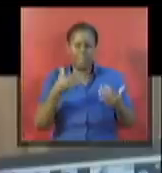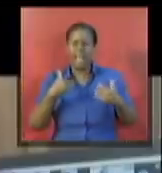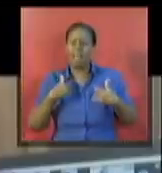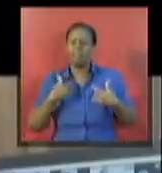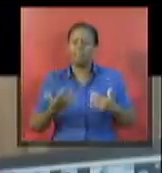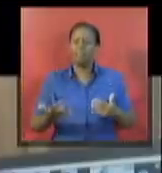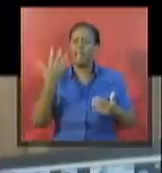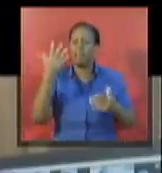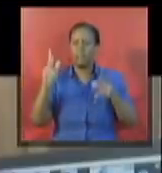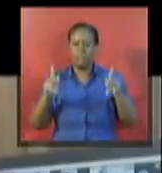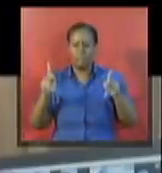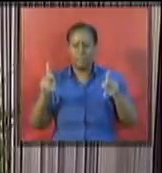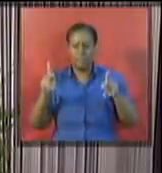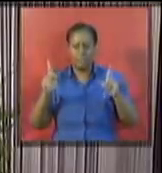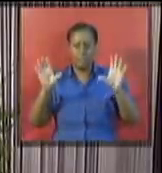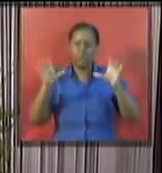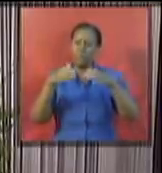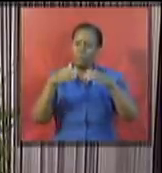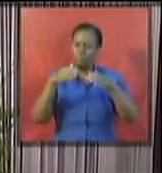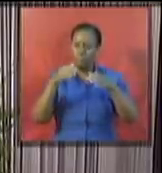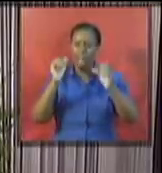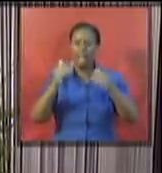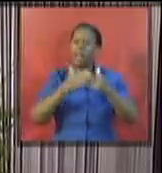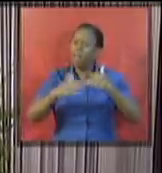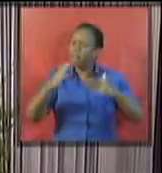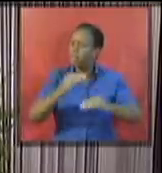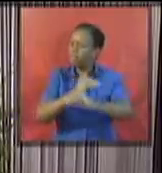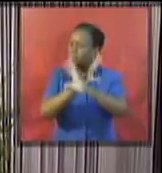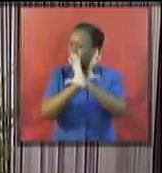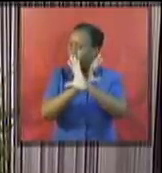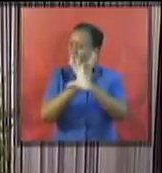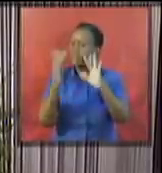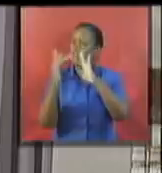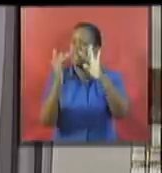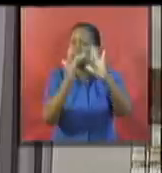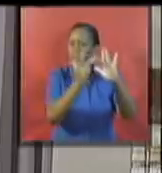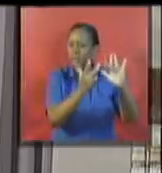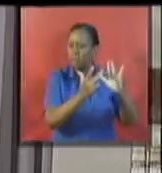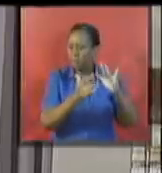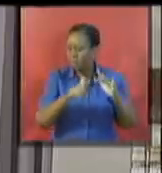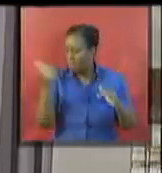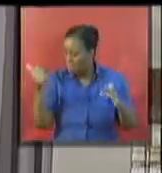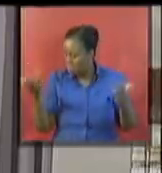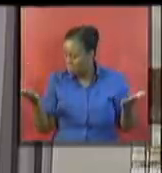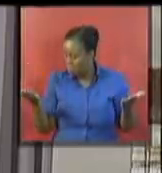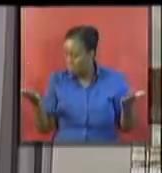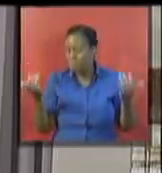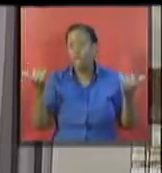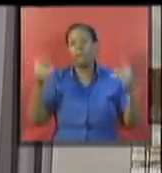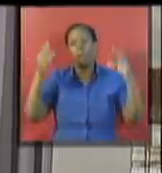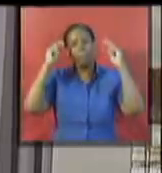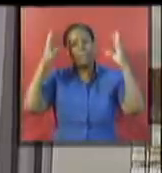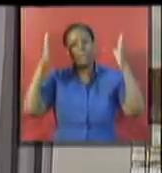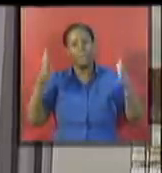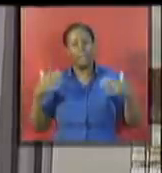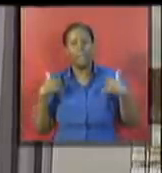Thank you. So I will take your second part first. So that came to my attention over the weekend, and